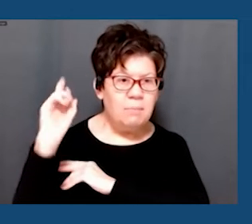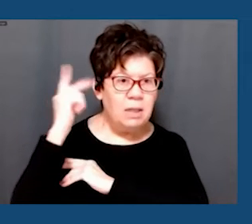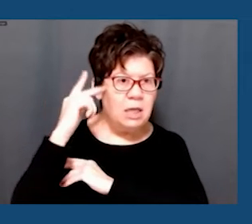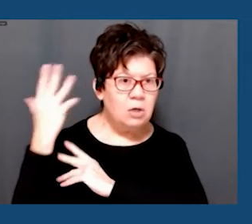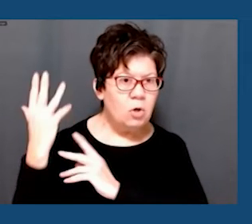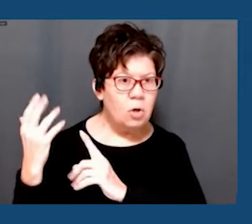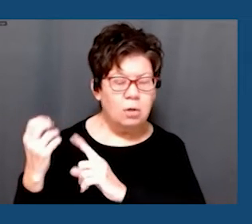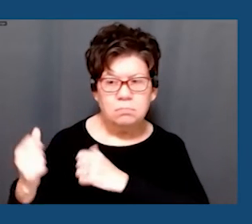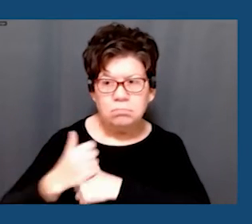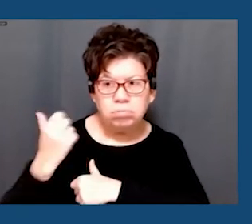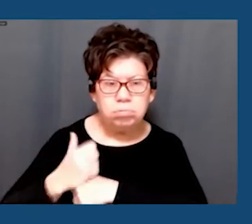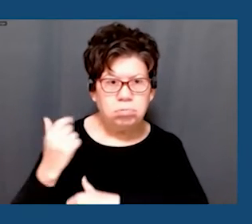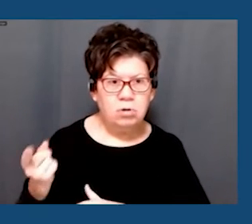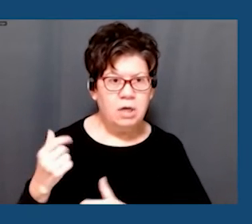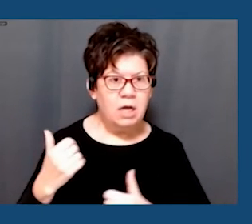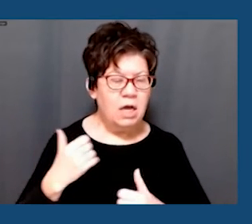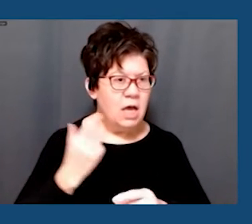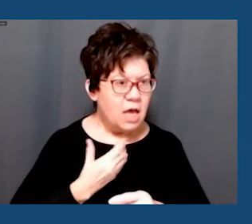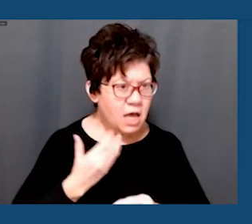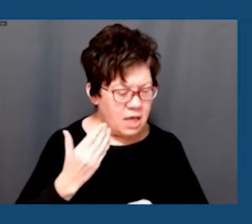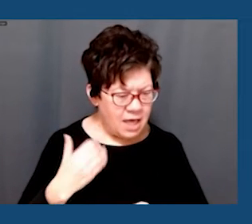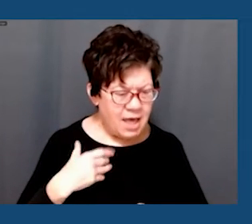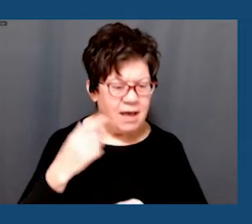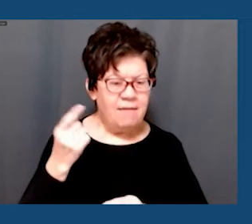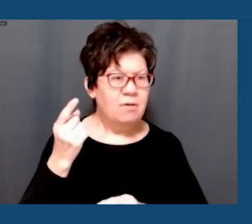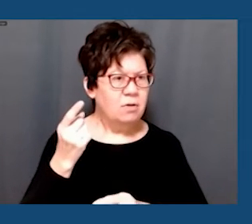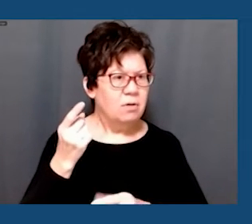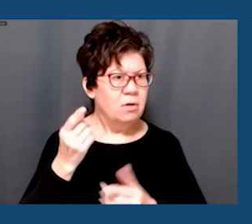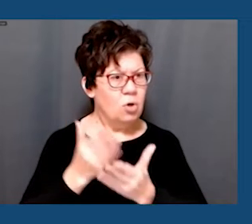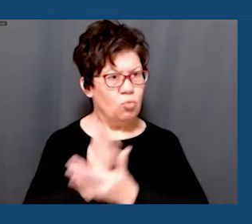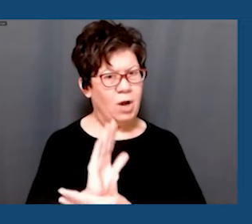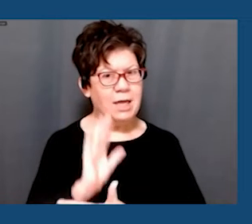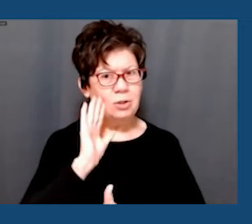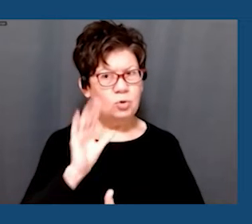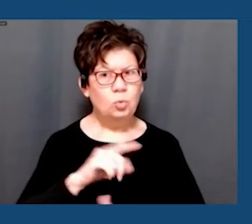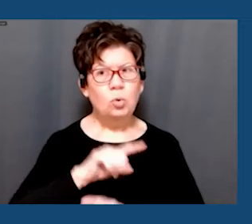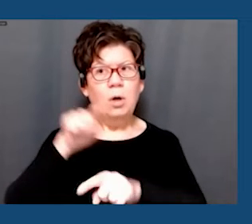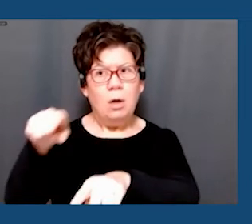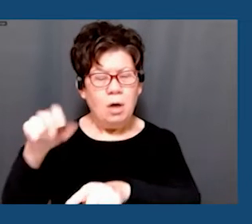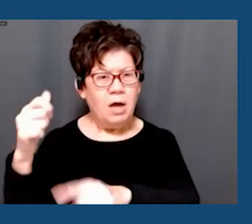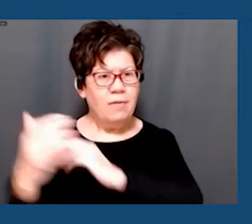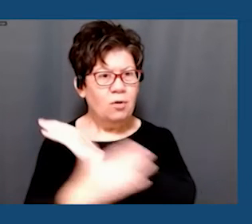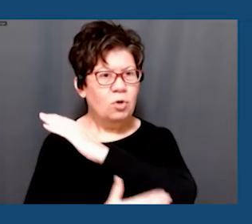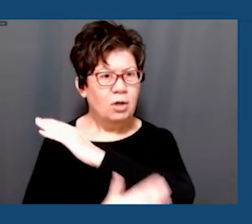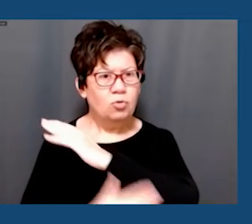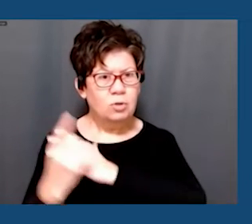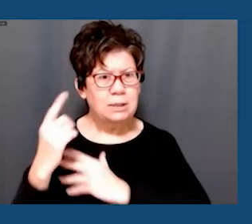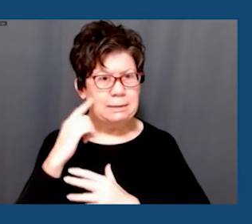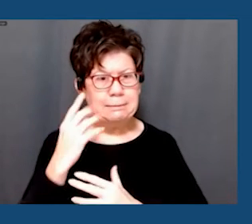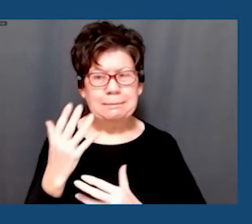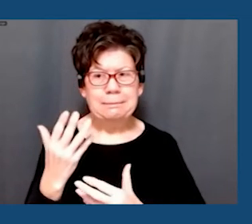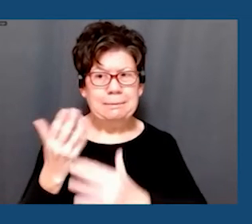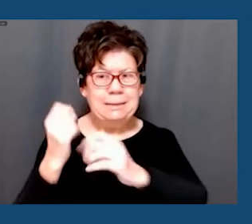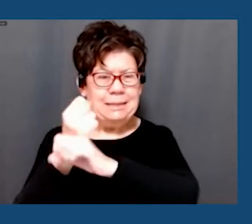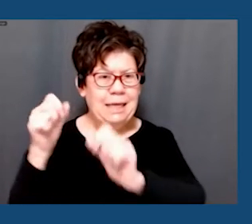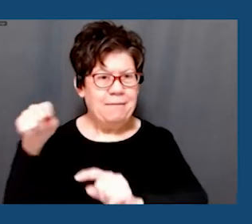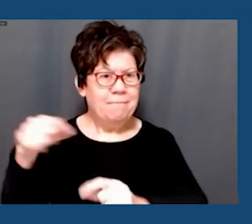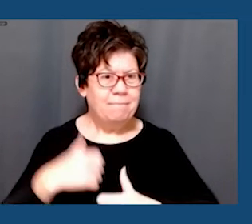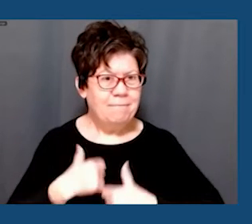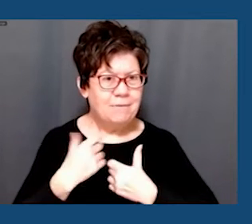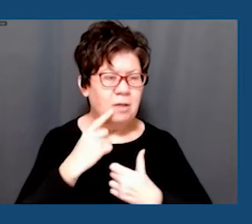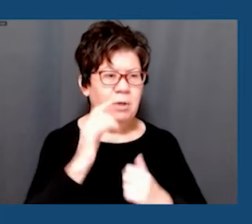have a right to seek asylum in other states, in other countries. Yes, that's how it's been. But then there's also economic